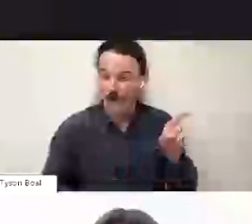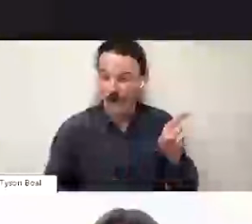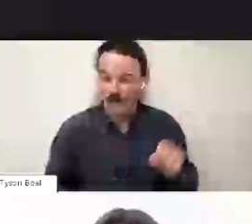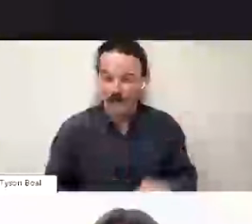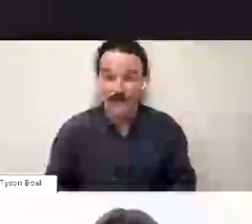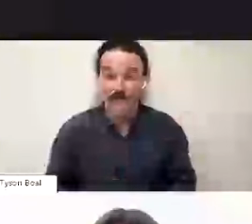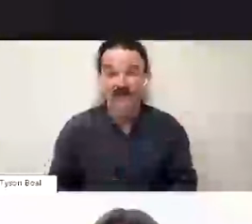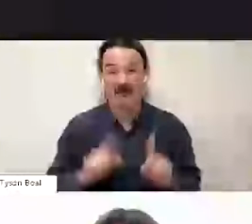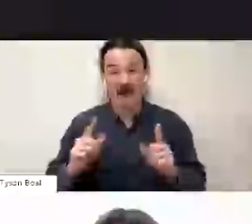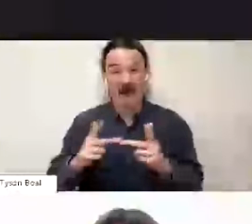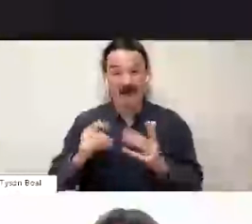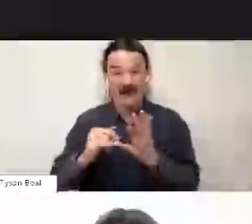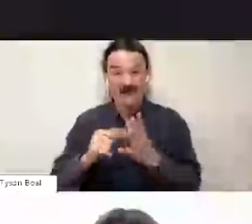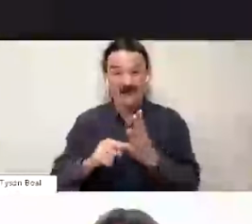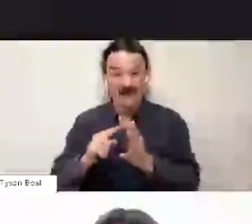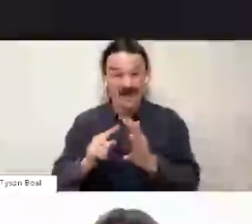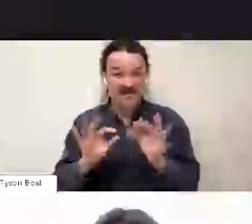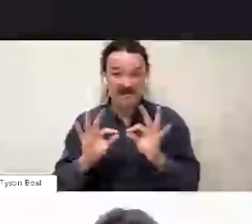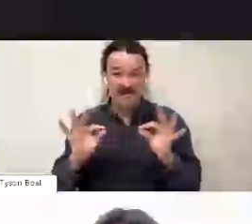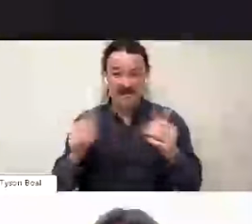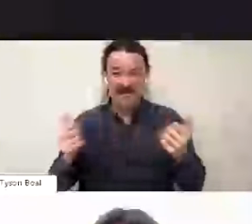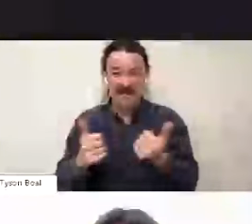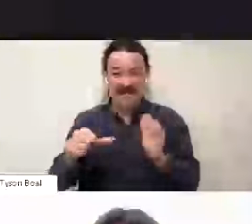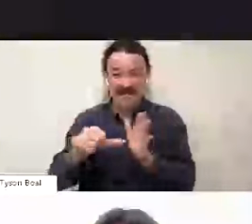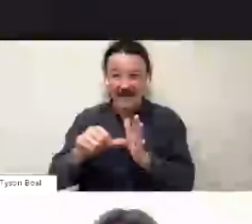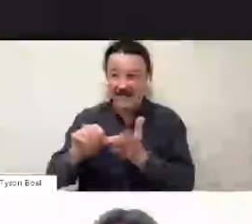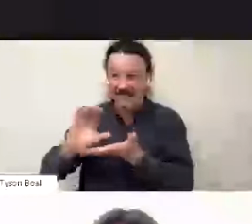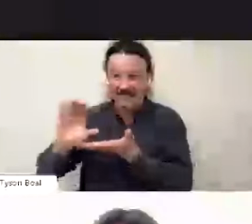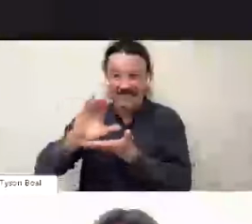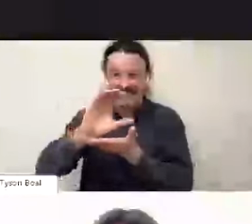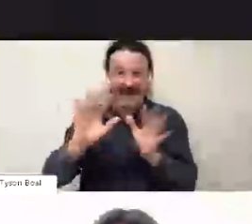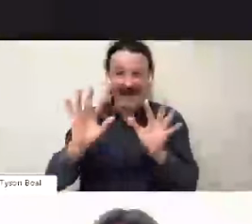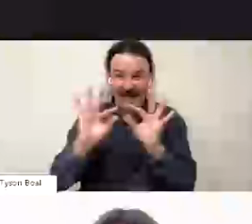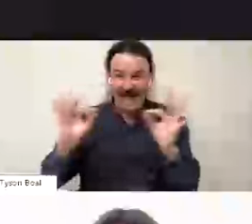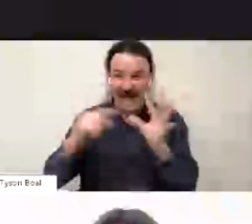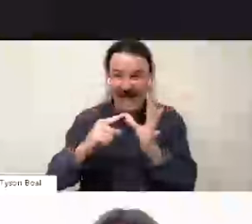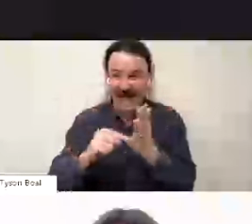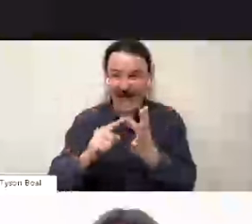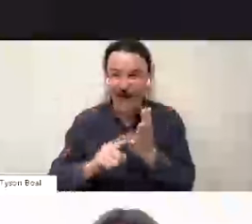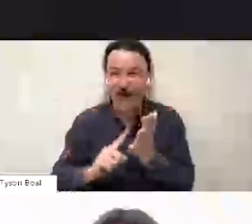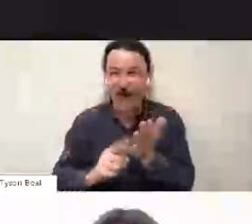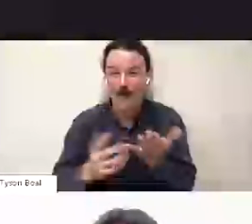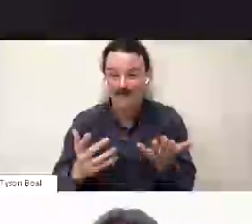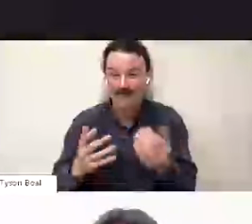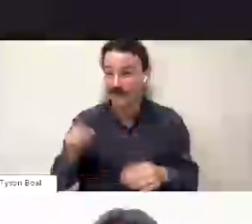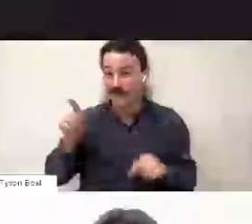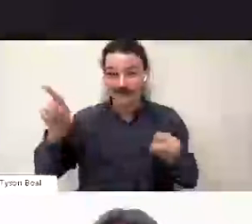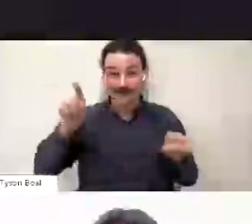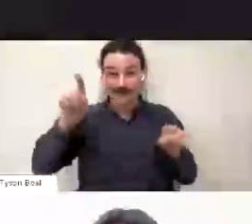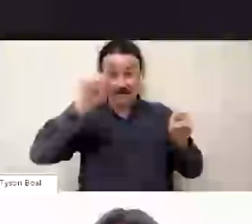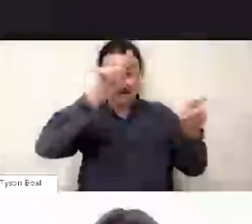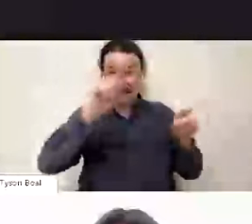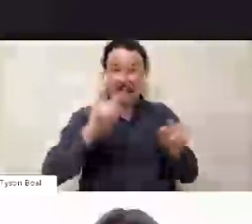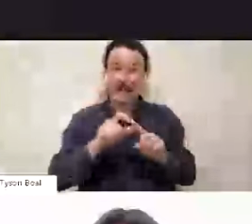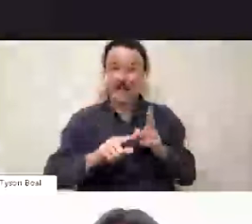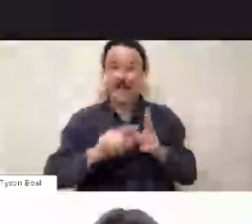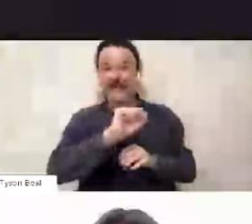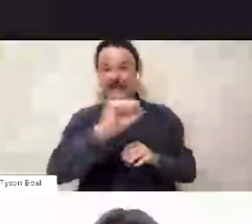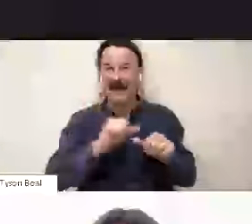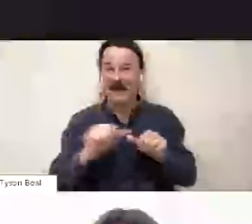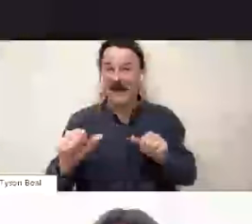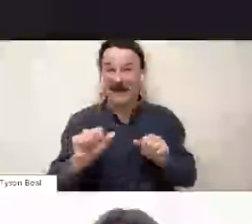any funds provided to them. That's not a criticism of them at all. They did their best without any real